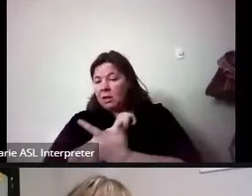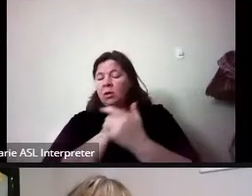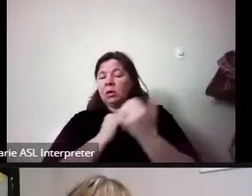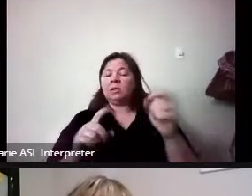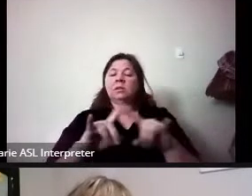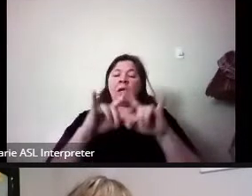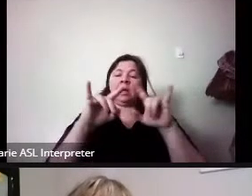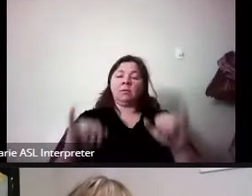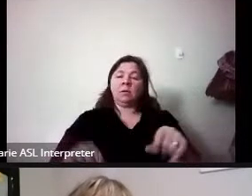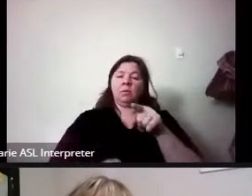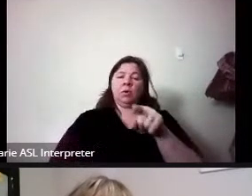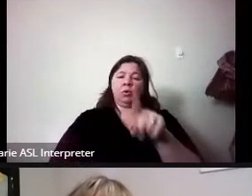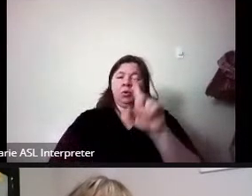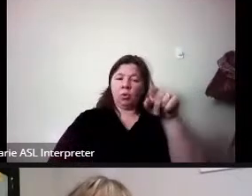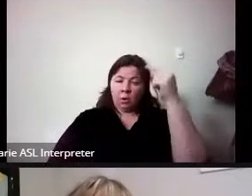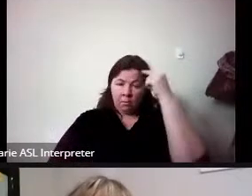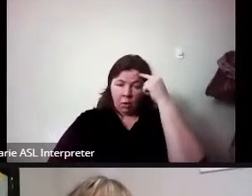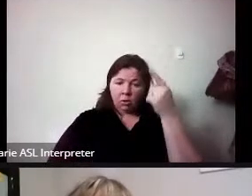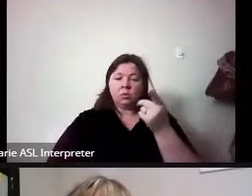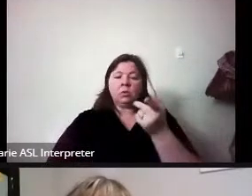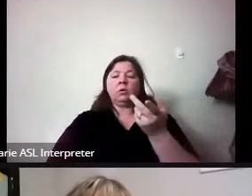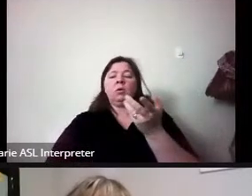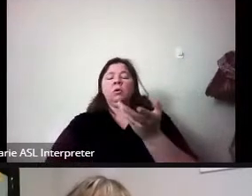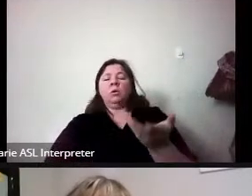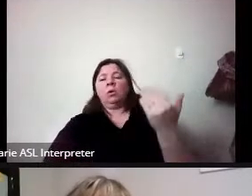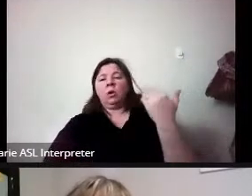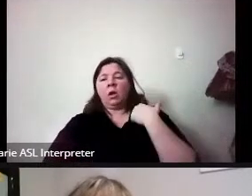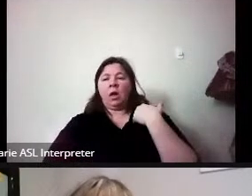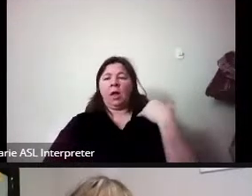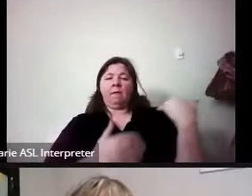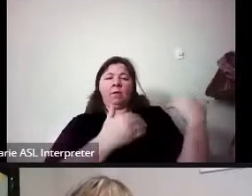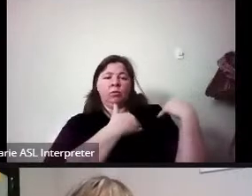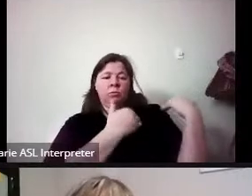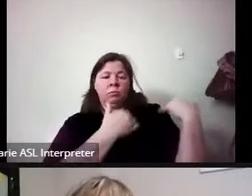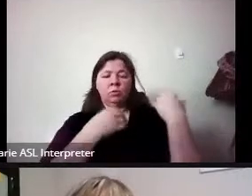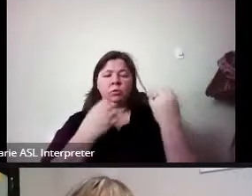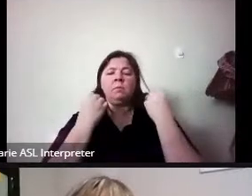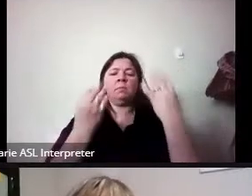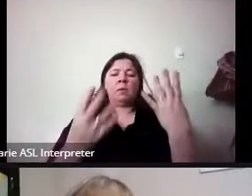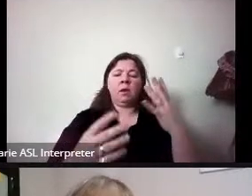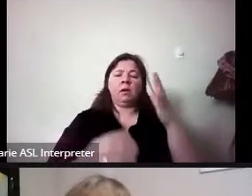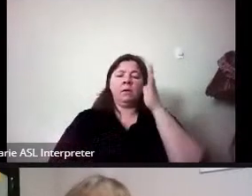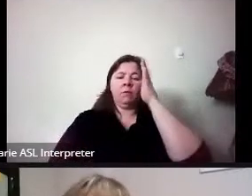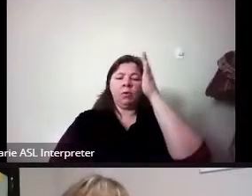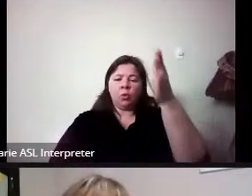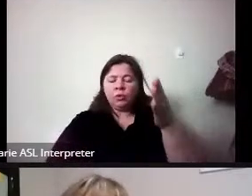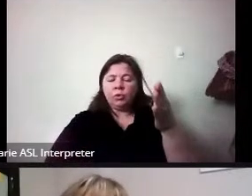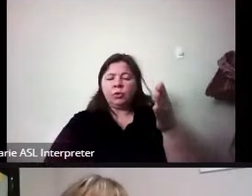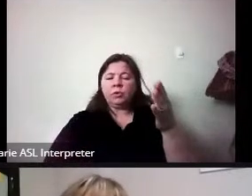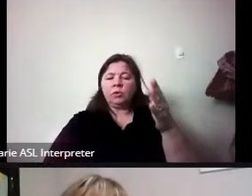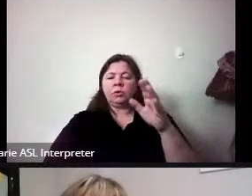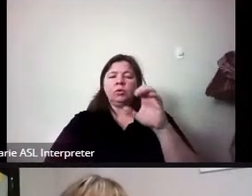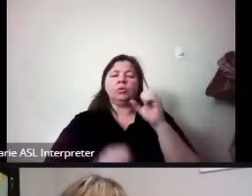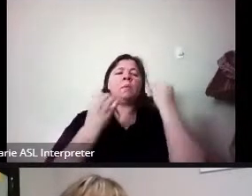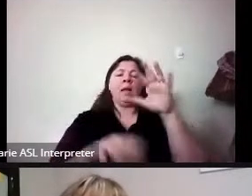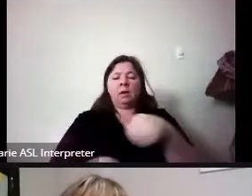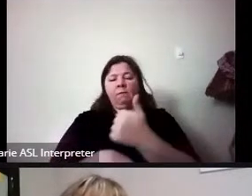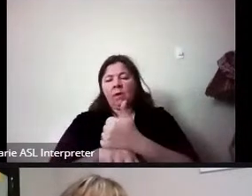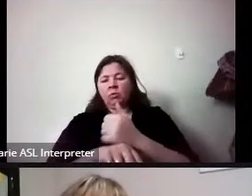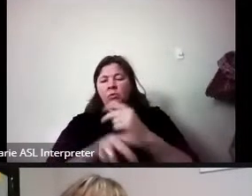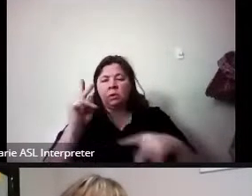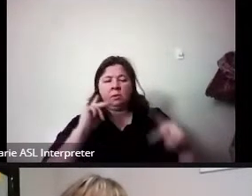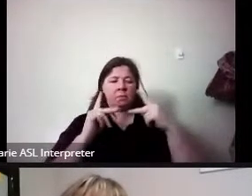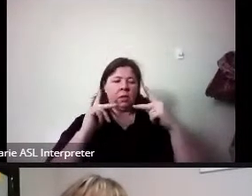time, you are a boss. You are like you have a responsibility of so many futures, so many founders, and so many things. People